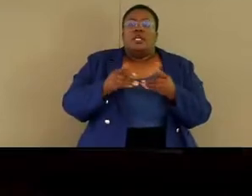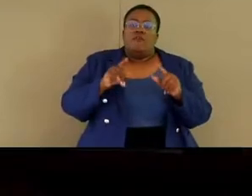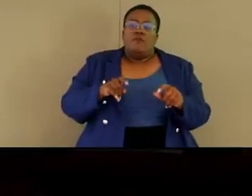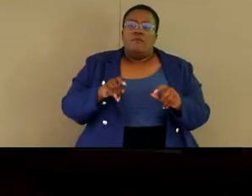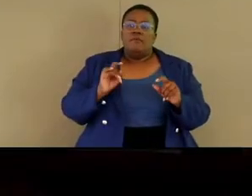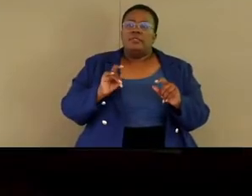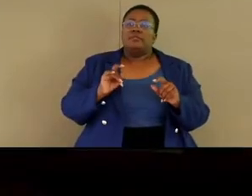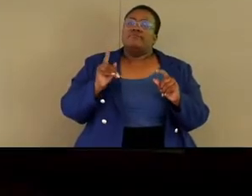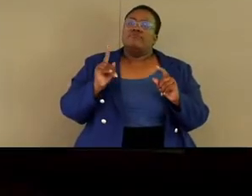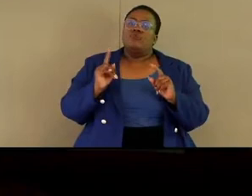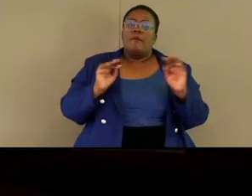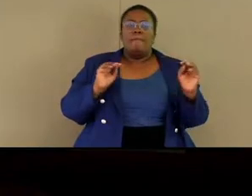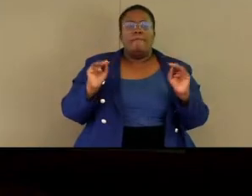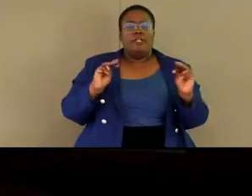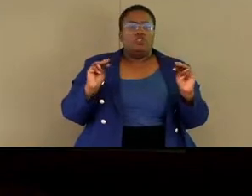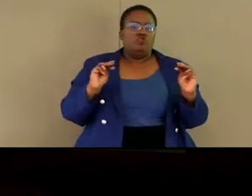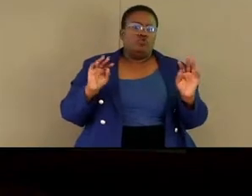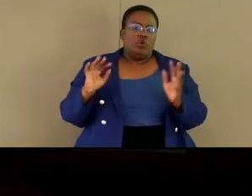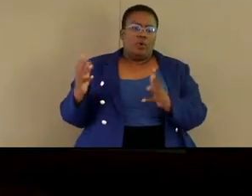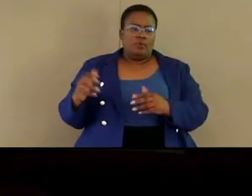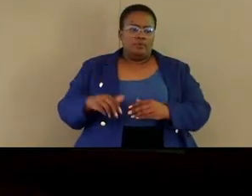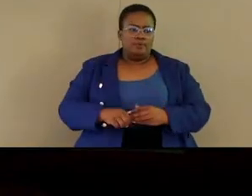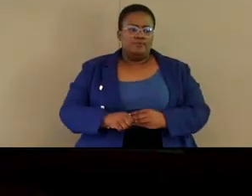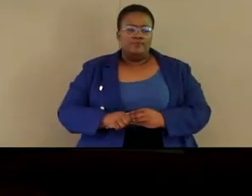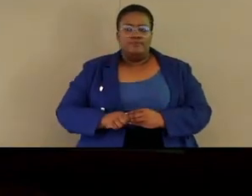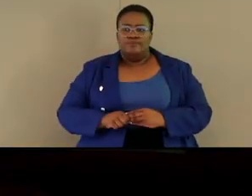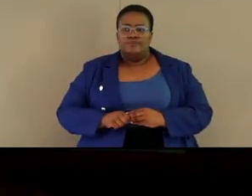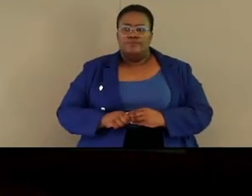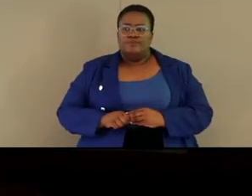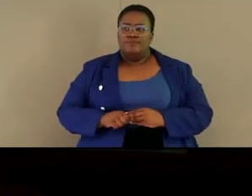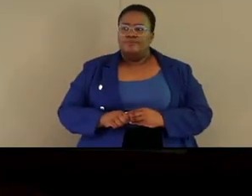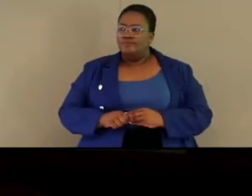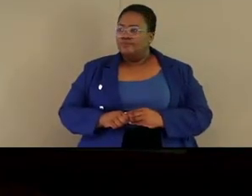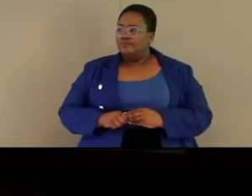your household budget.